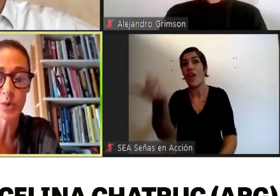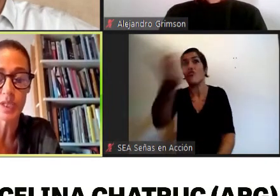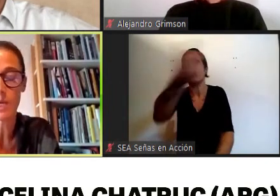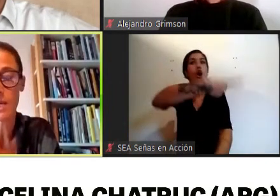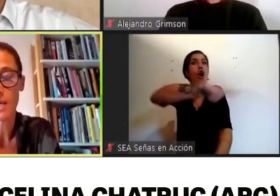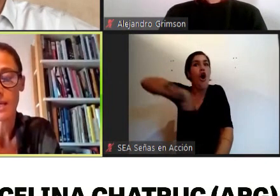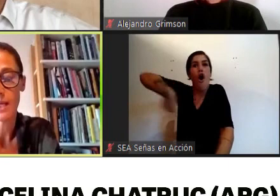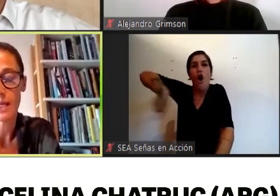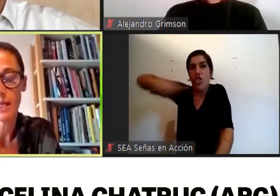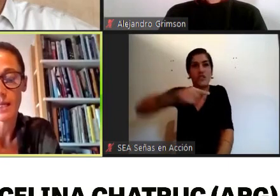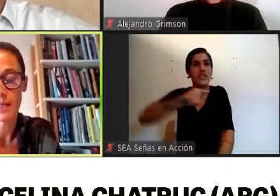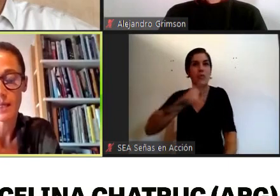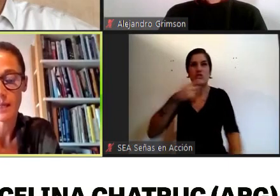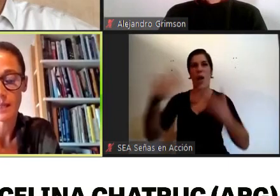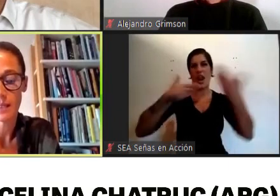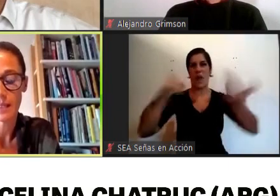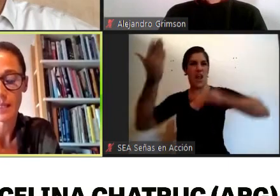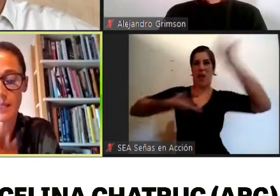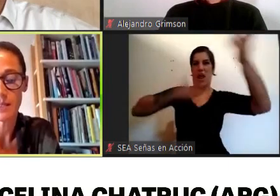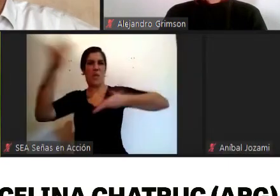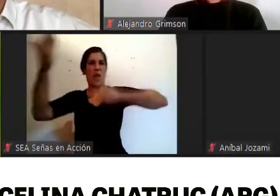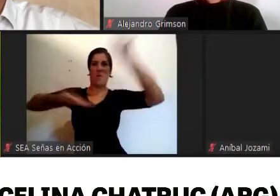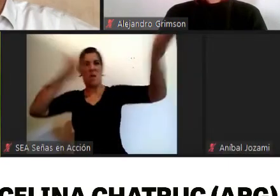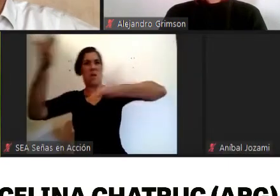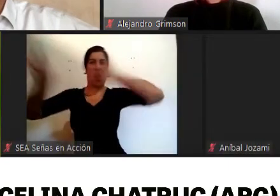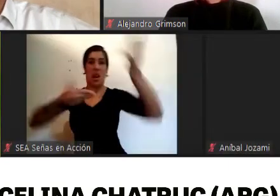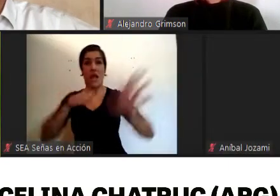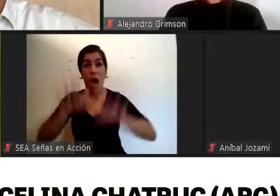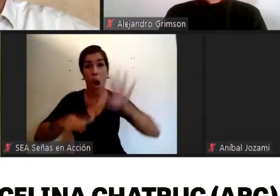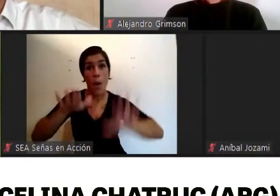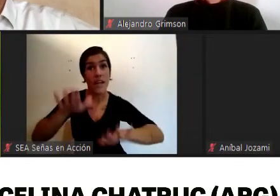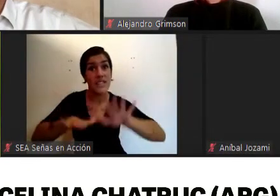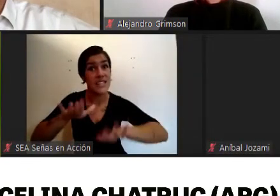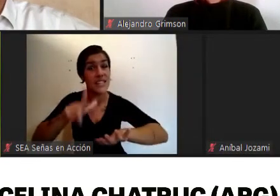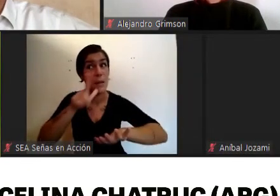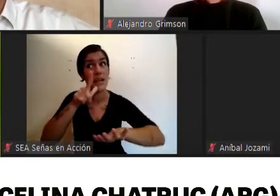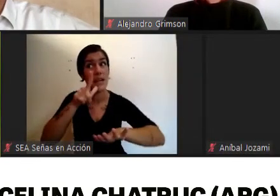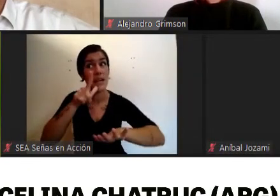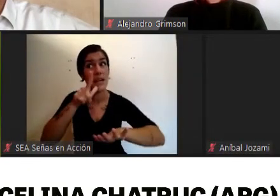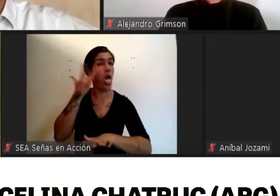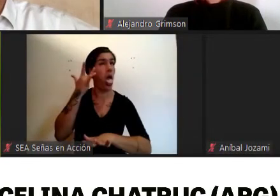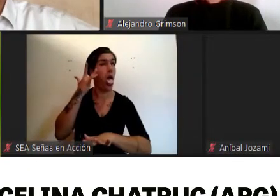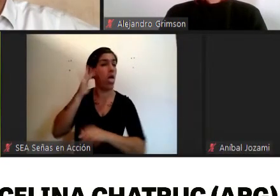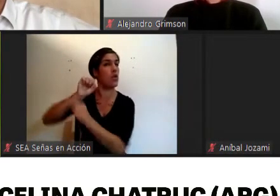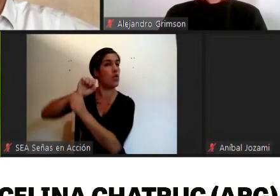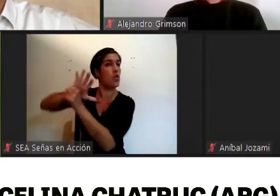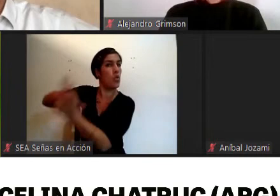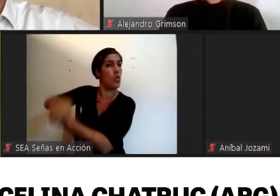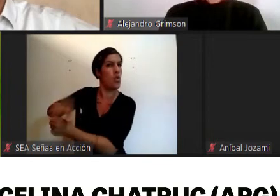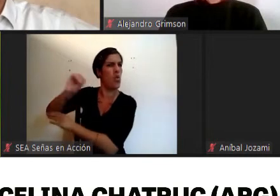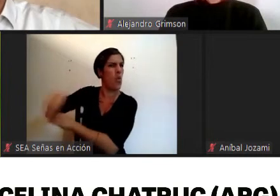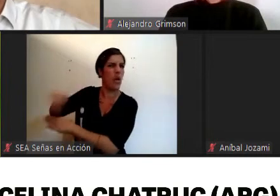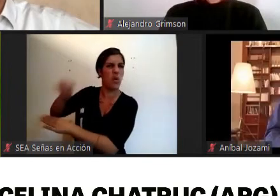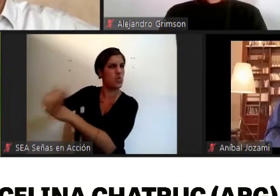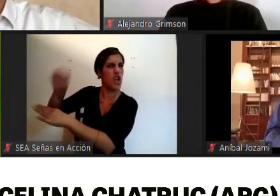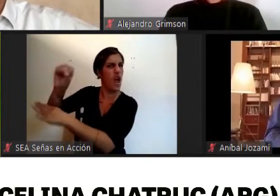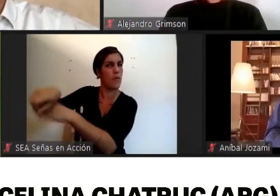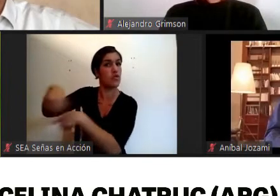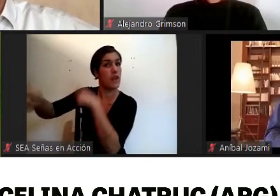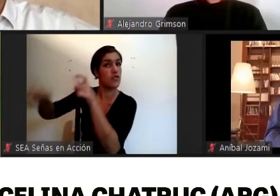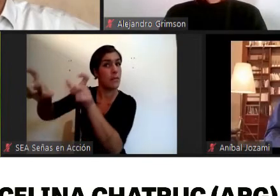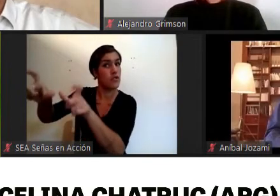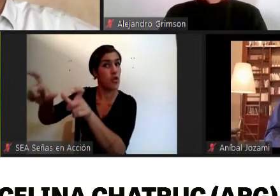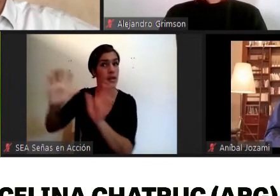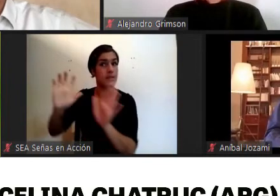all be willing to talk rather than to listen to one another. And when it comes to that, I believe that museums